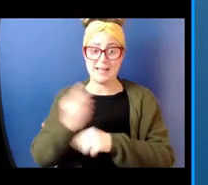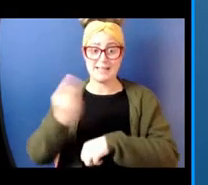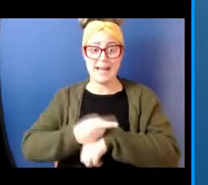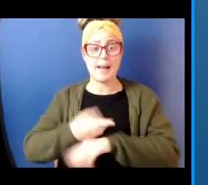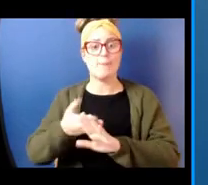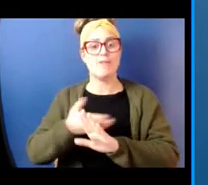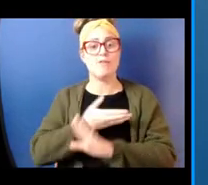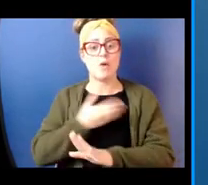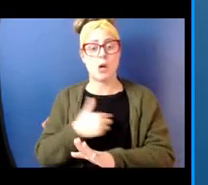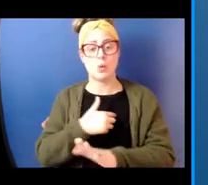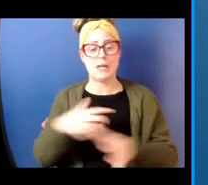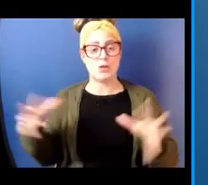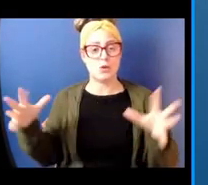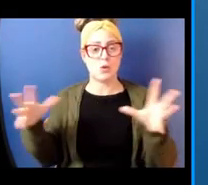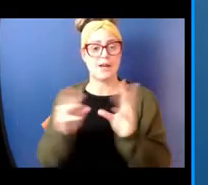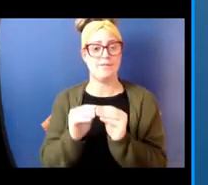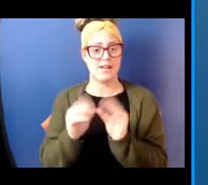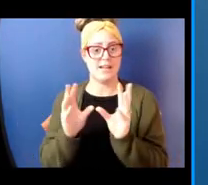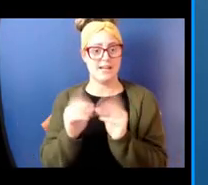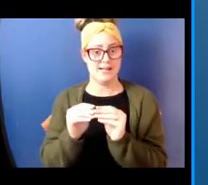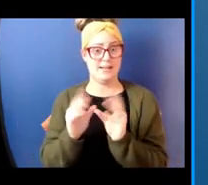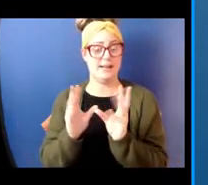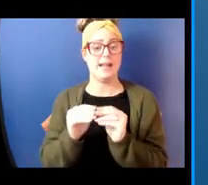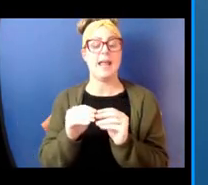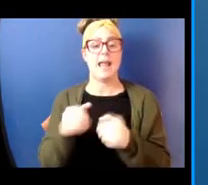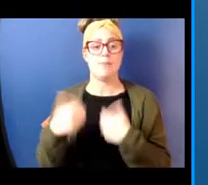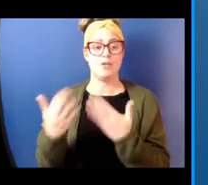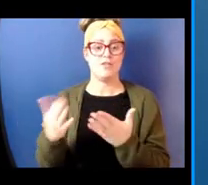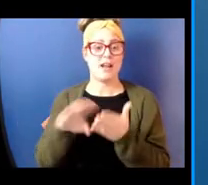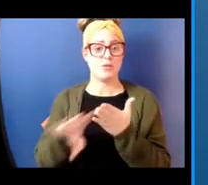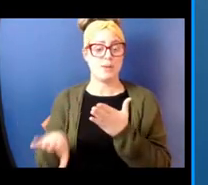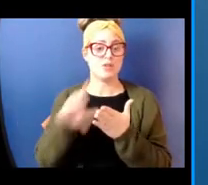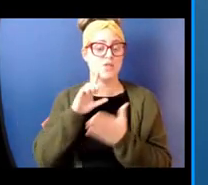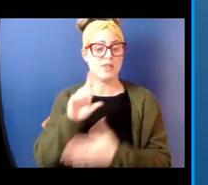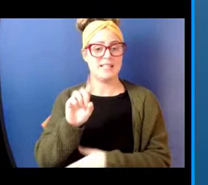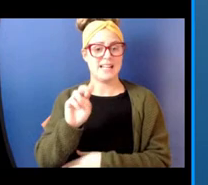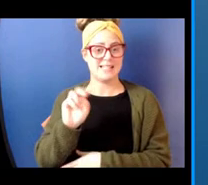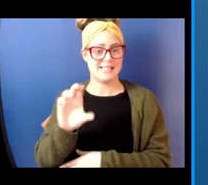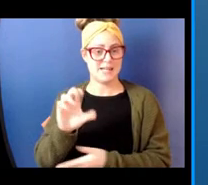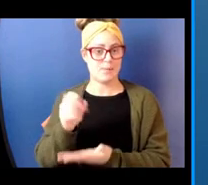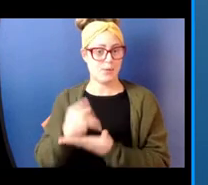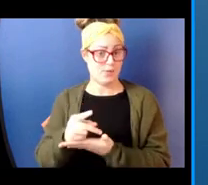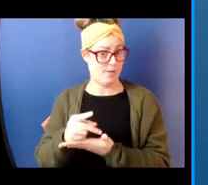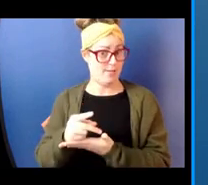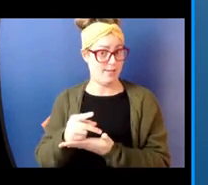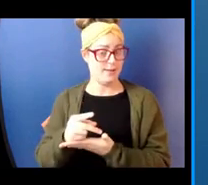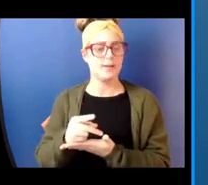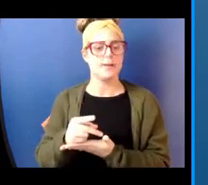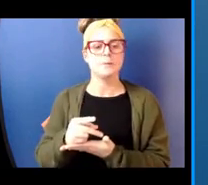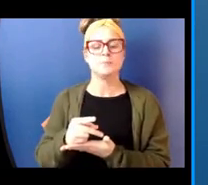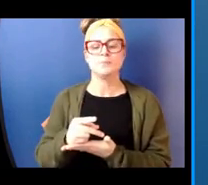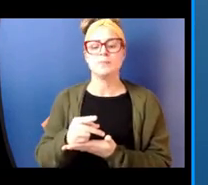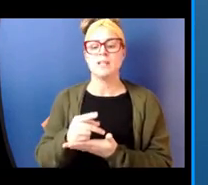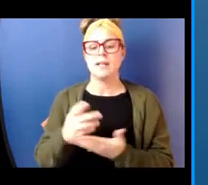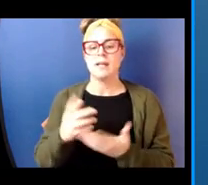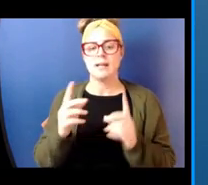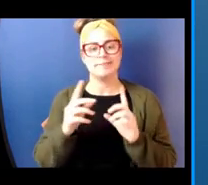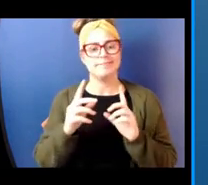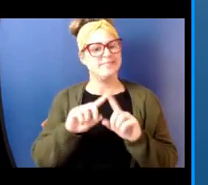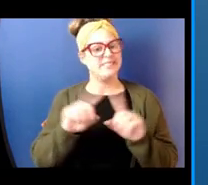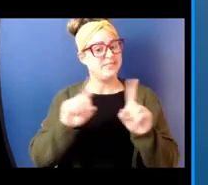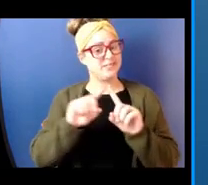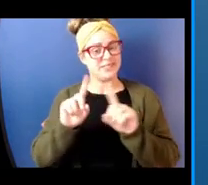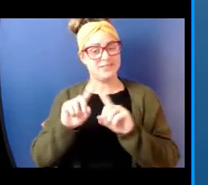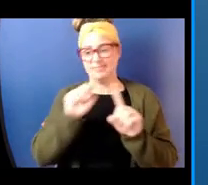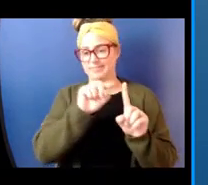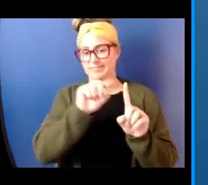provide the waivers to the DNC for approval given the differences in state law